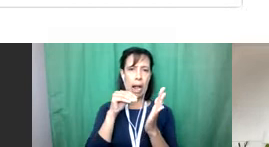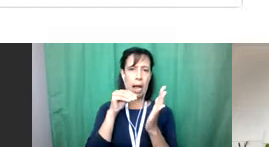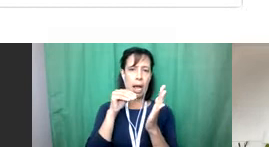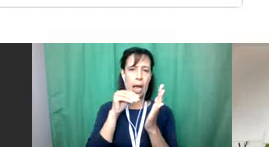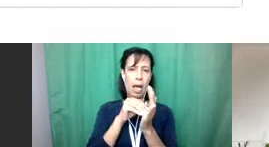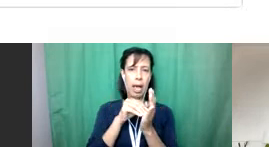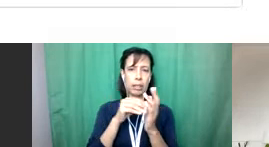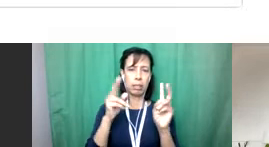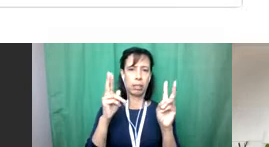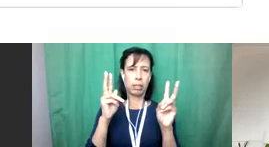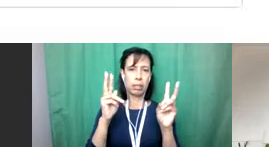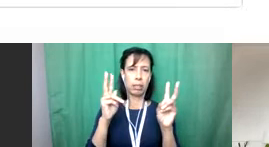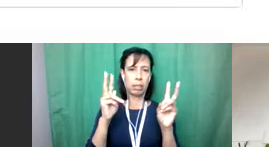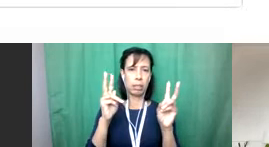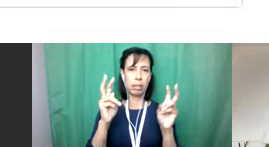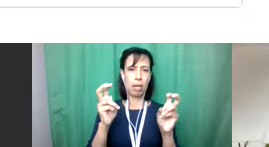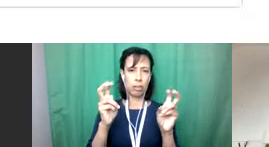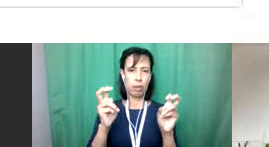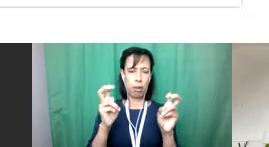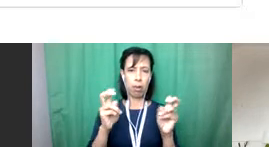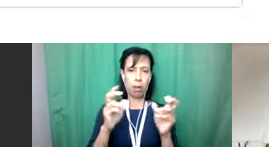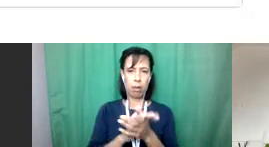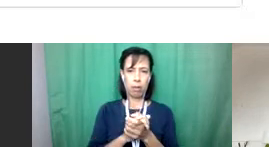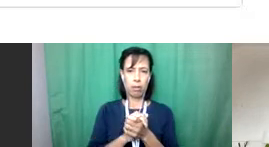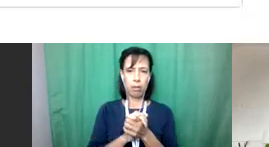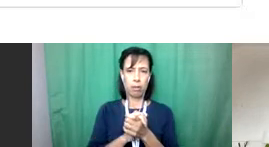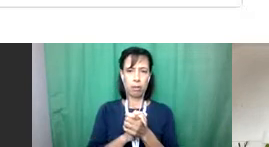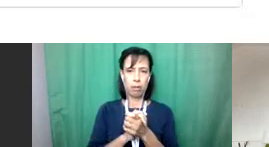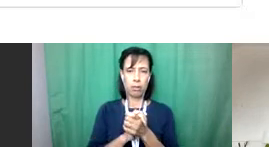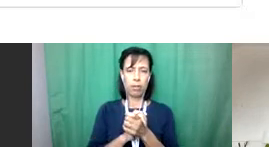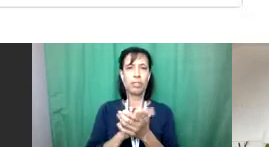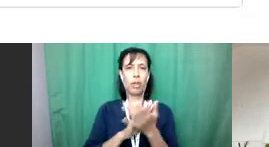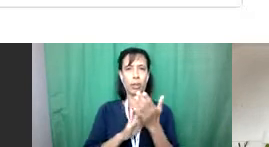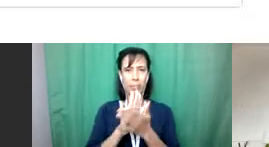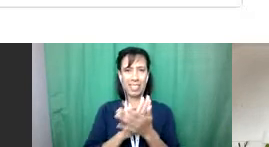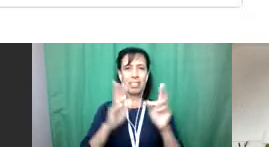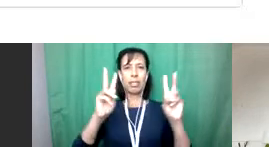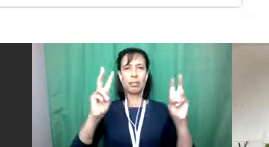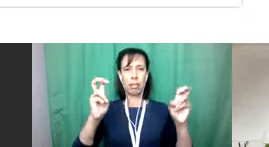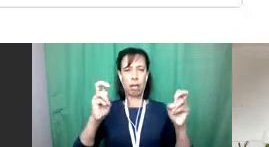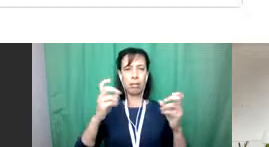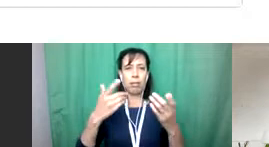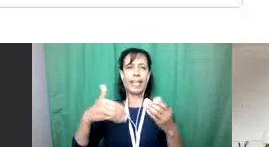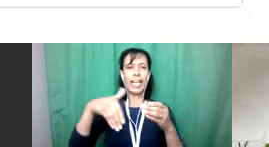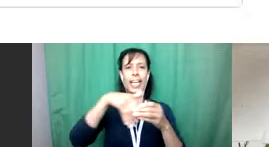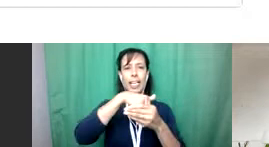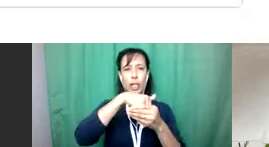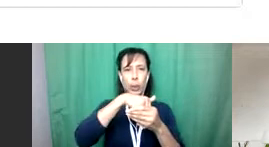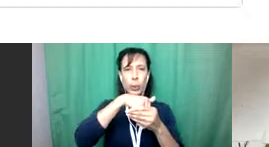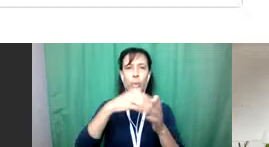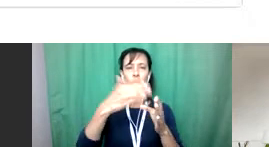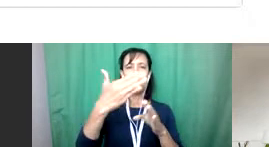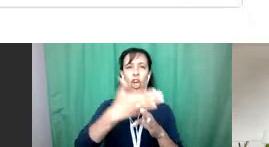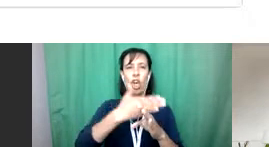I'm looking for a journal article, and the title is going to include the words early years and mathematics.